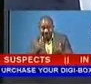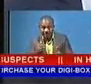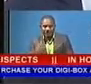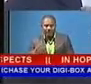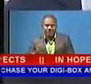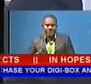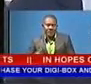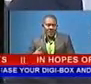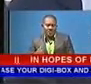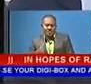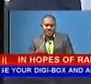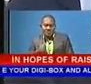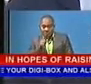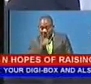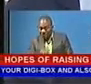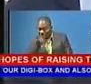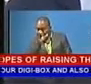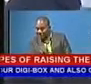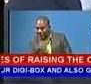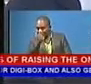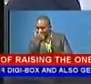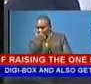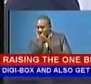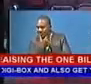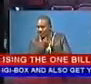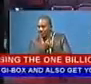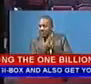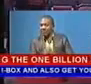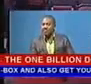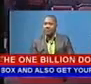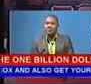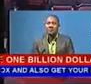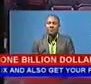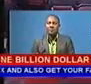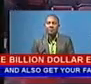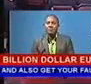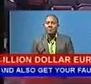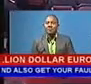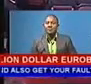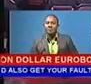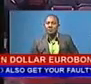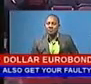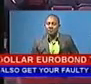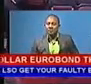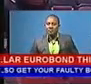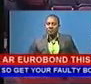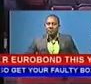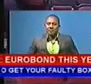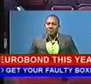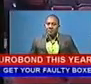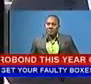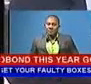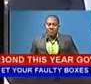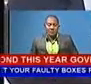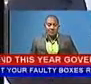I'm sure that is not the one. No, that's very well. You are referring to came very, very late in the day.